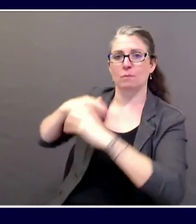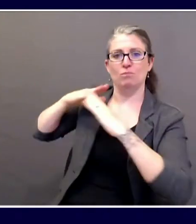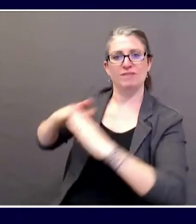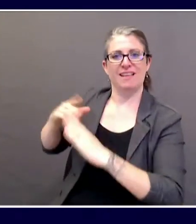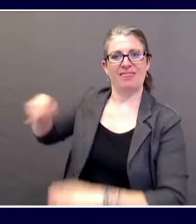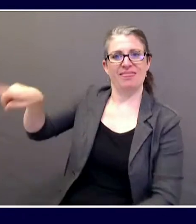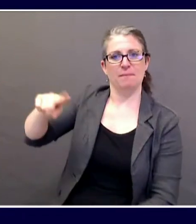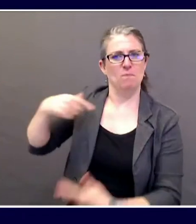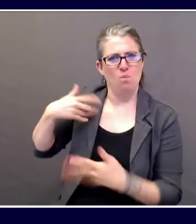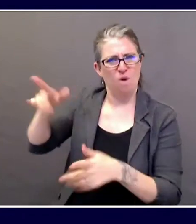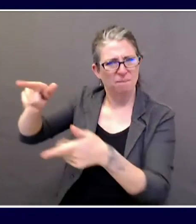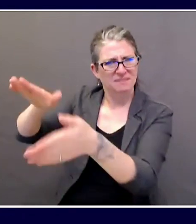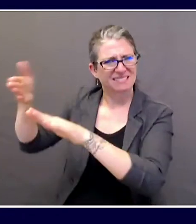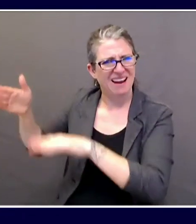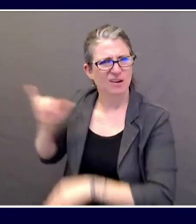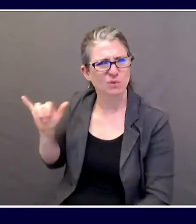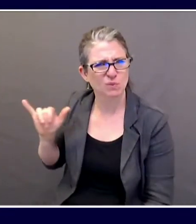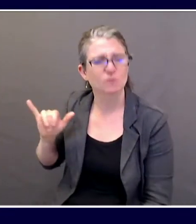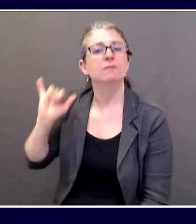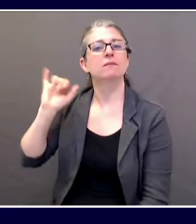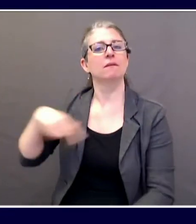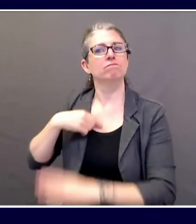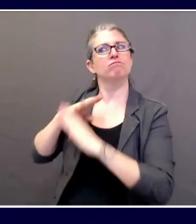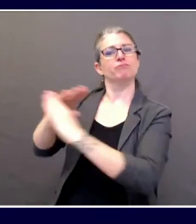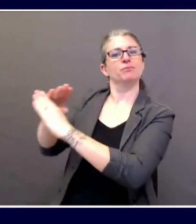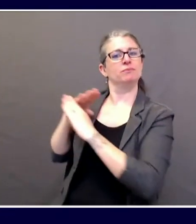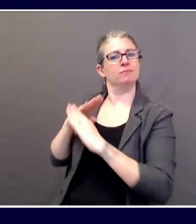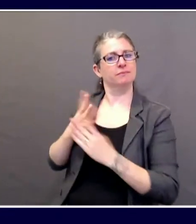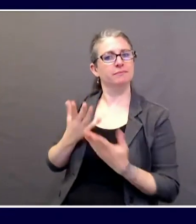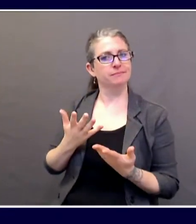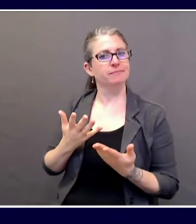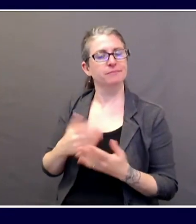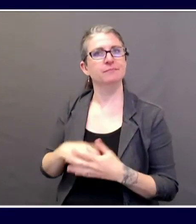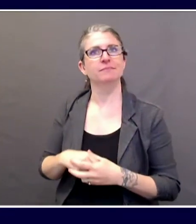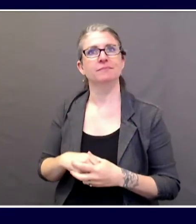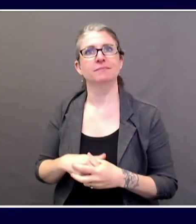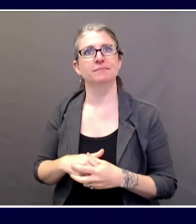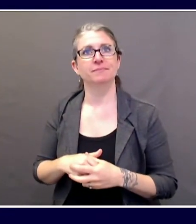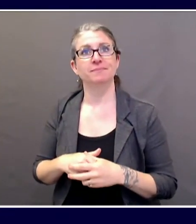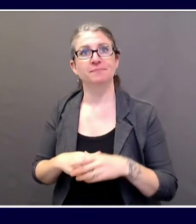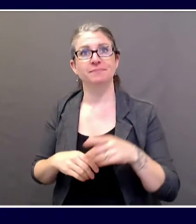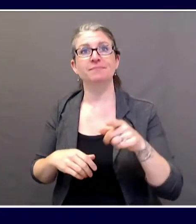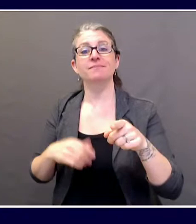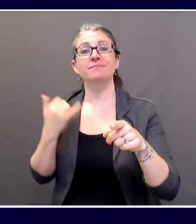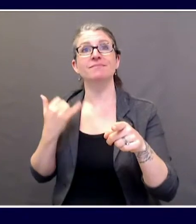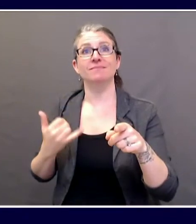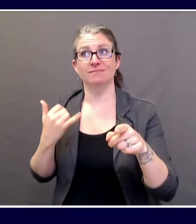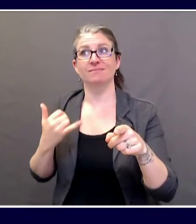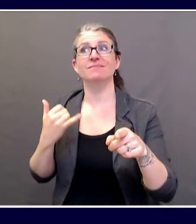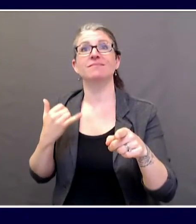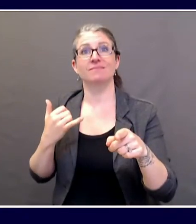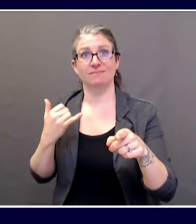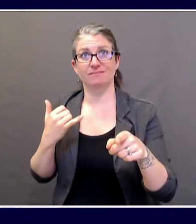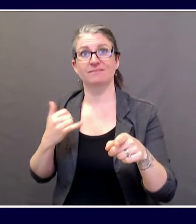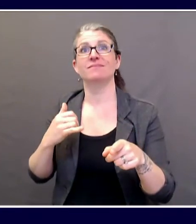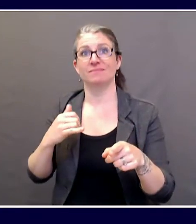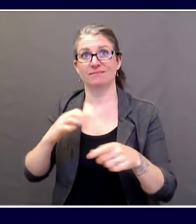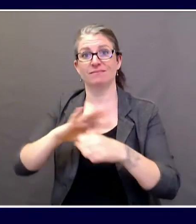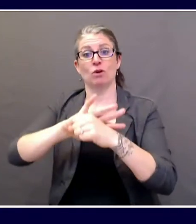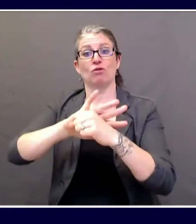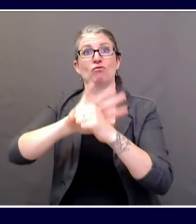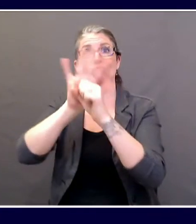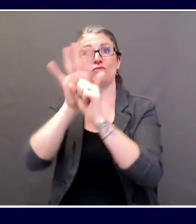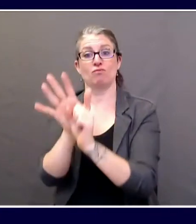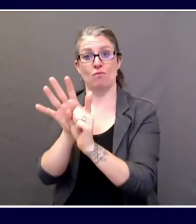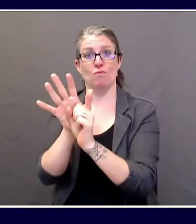a 1% mortality rate is still 10 times more lethal than the seasonal flu, according to the